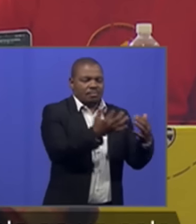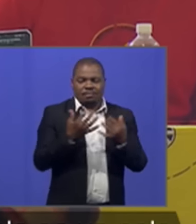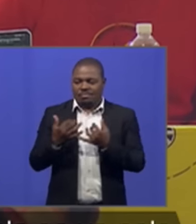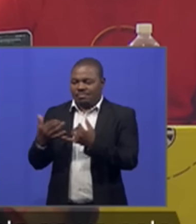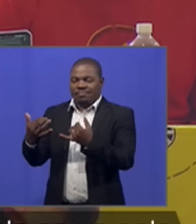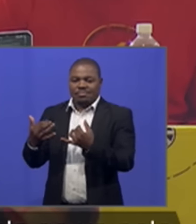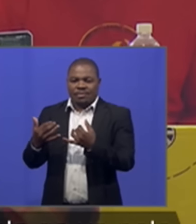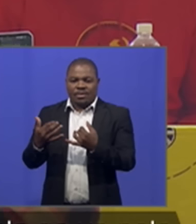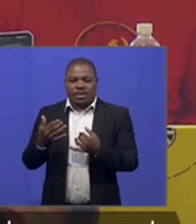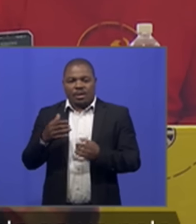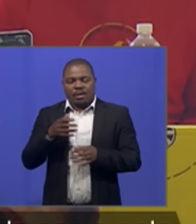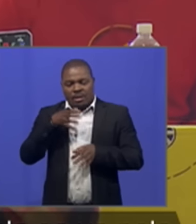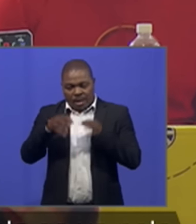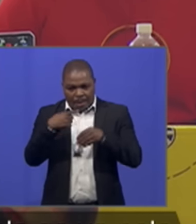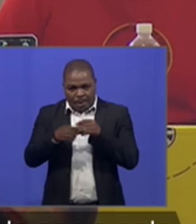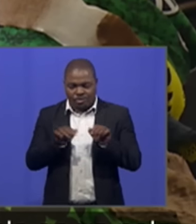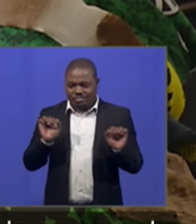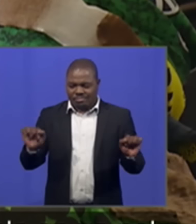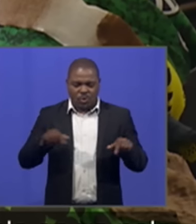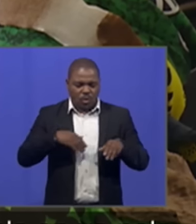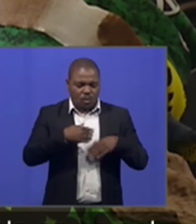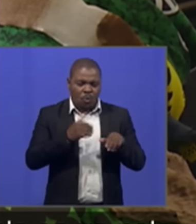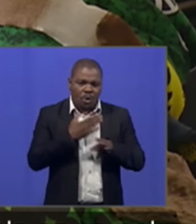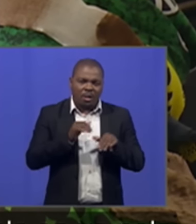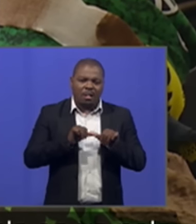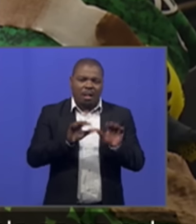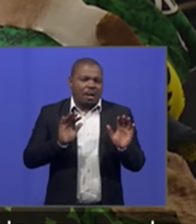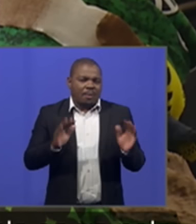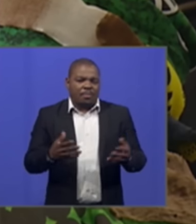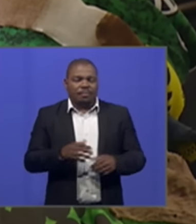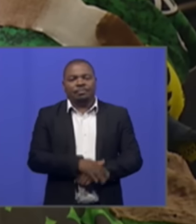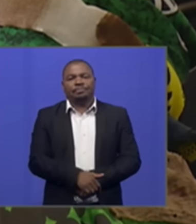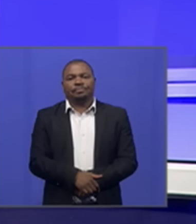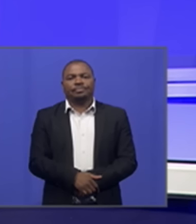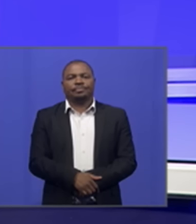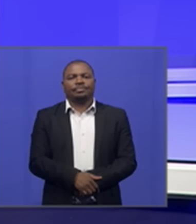ga diphetogo tša yona le gore ba ya go šoma bjang go ya pele.